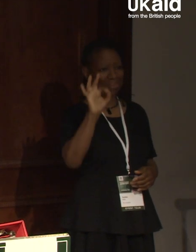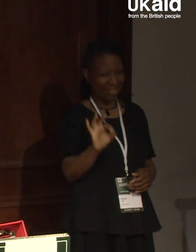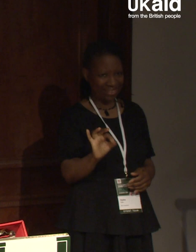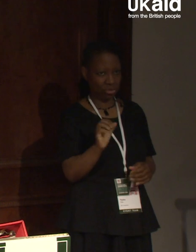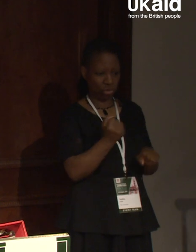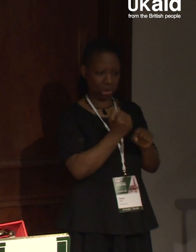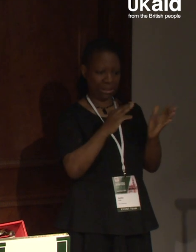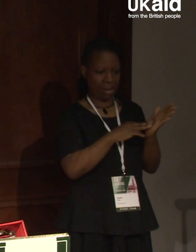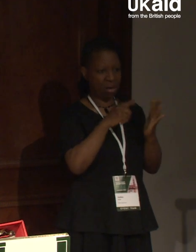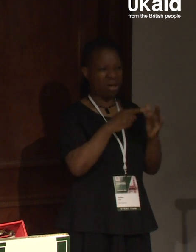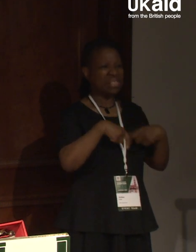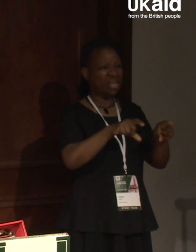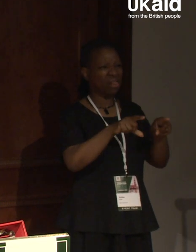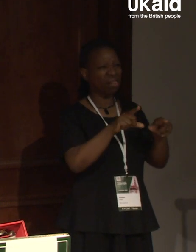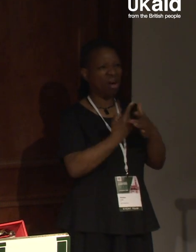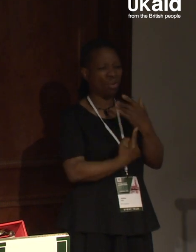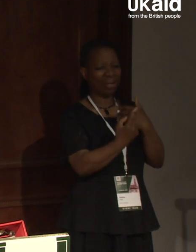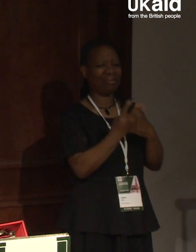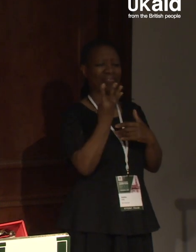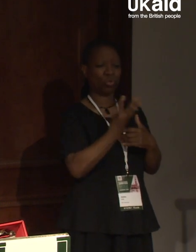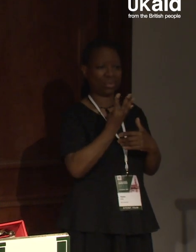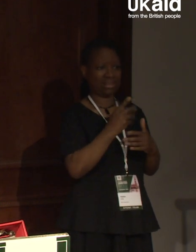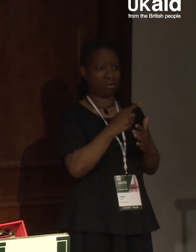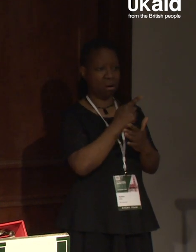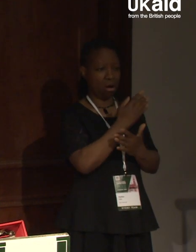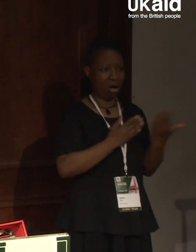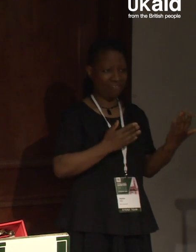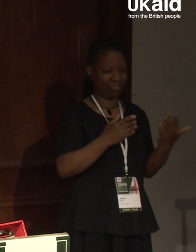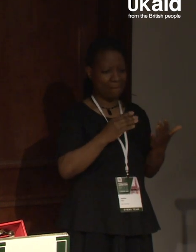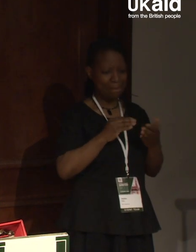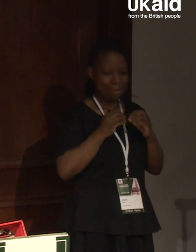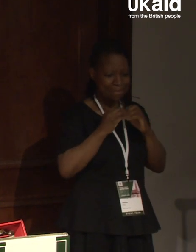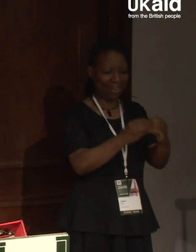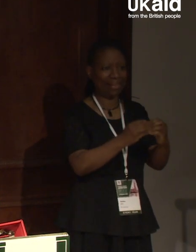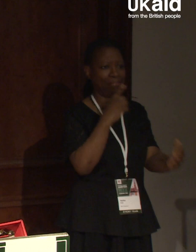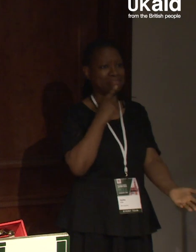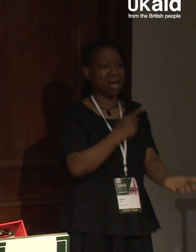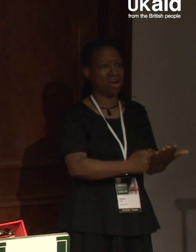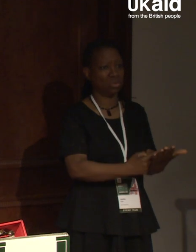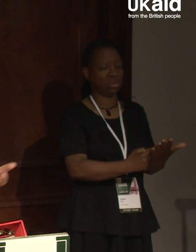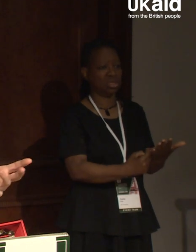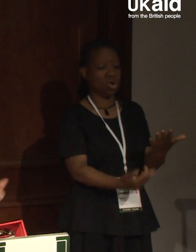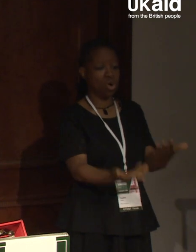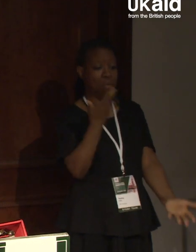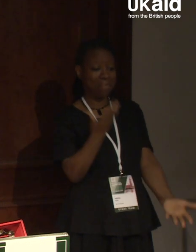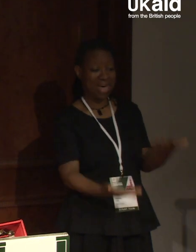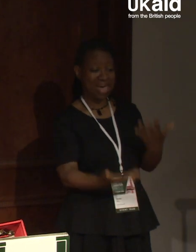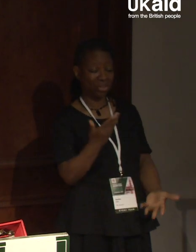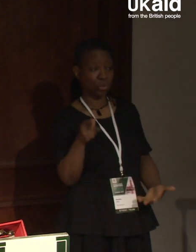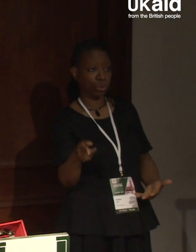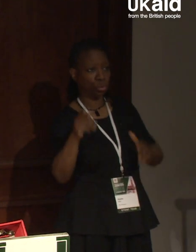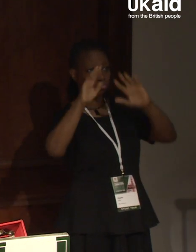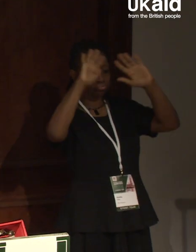still only £14.5 billion compared to, right, it's the compared to that's the important point, compared to a